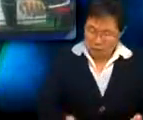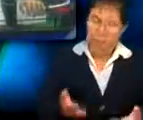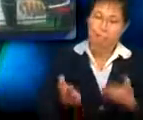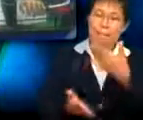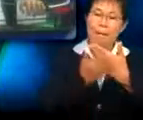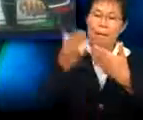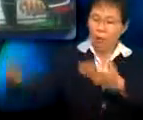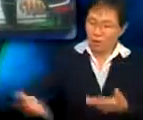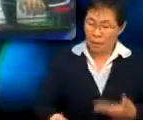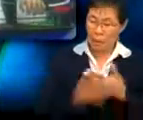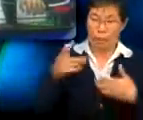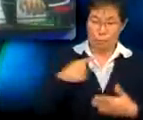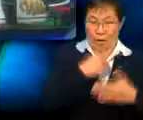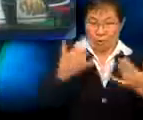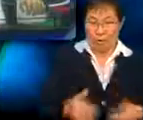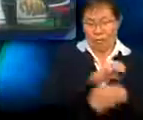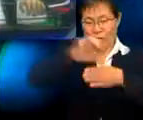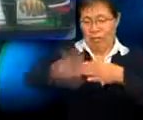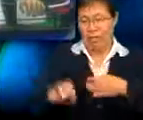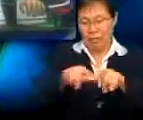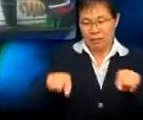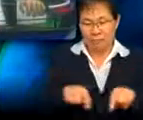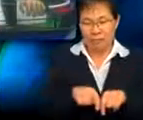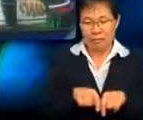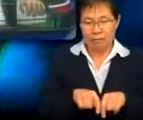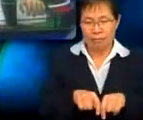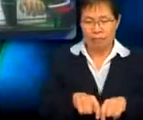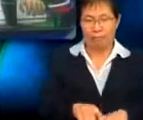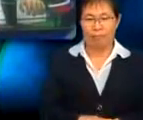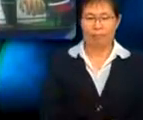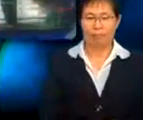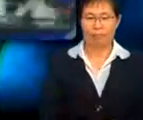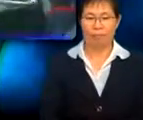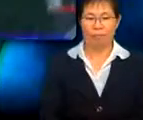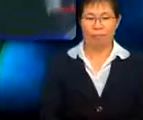Welcome back! We are now at our final destination.